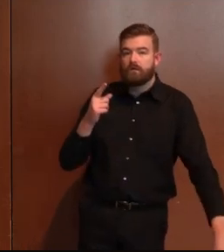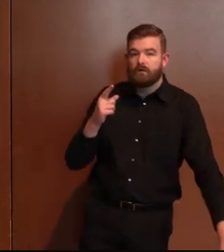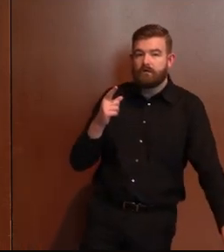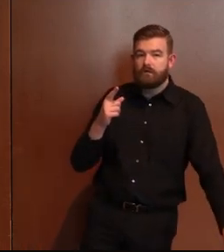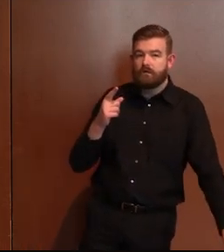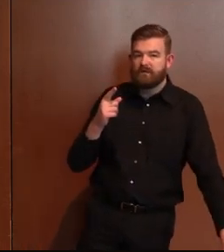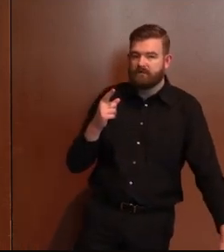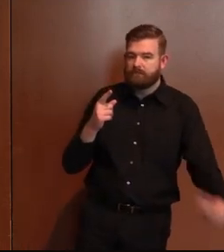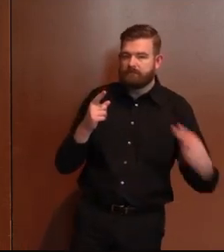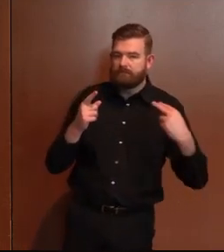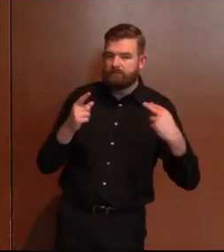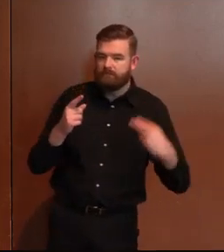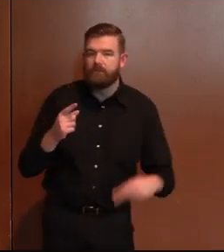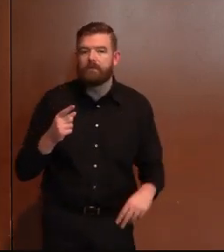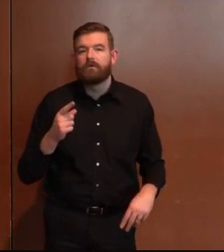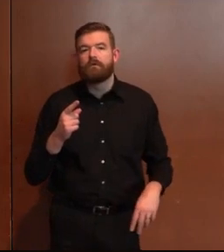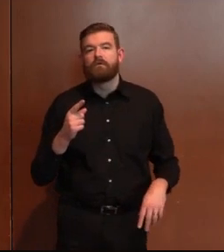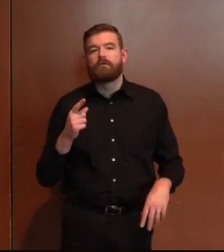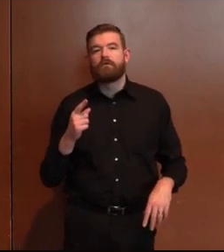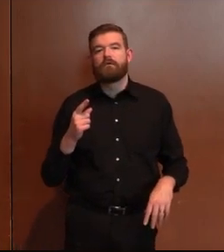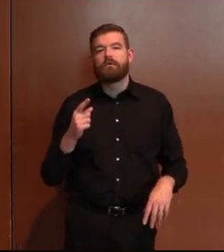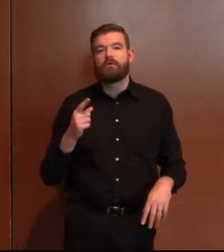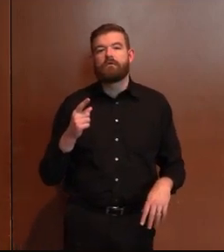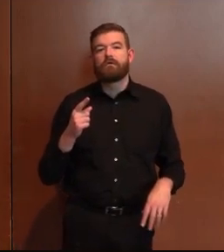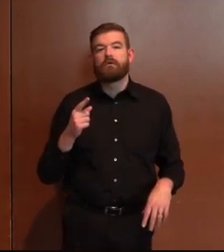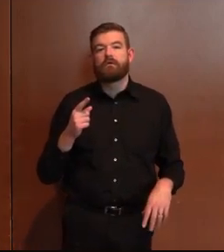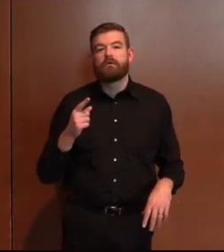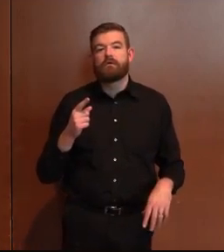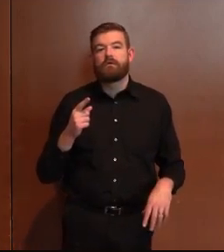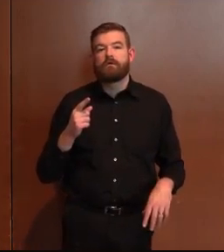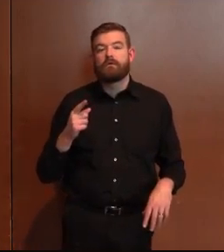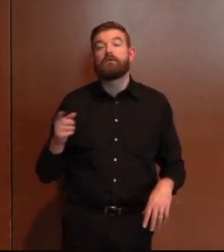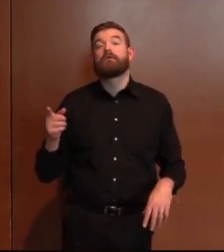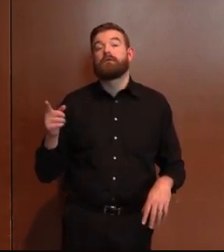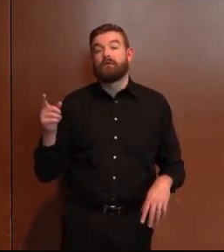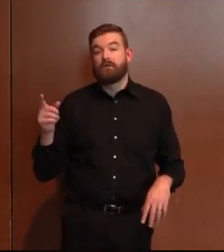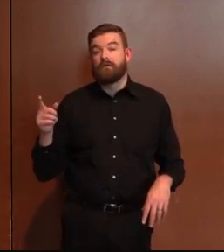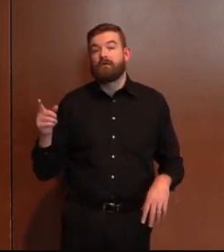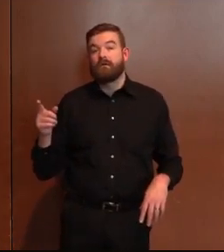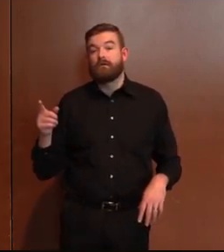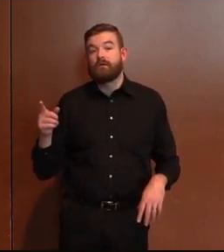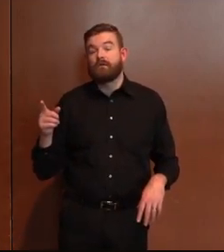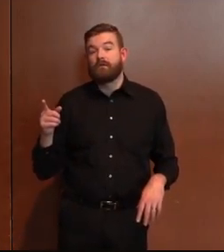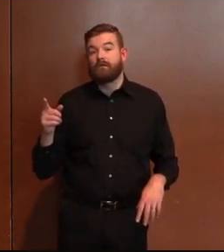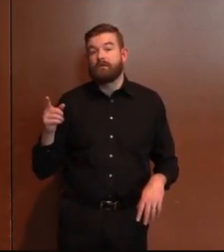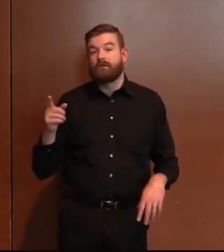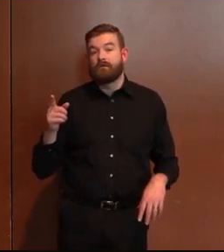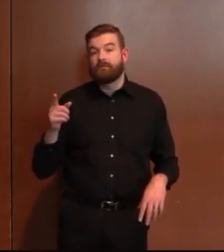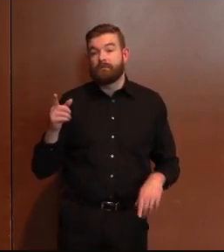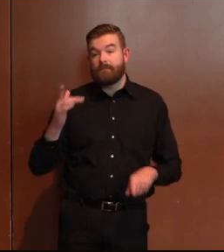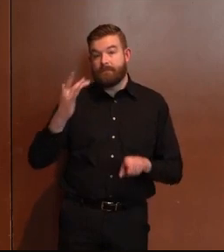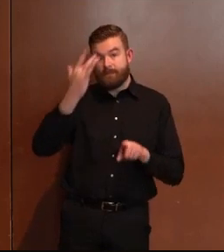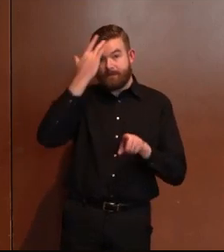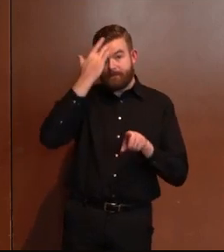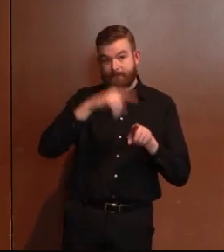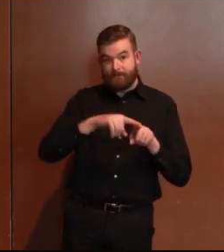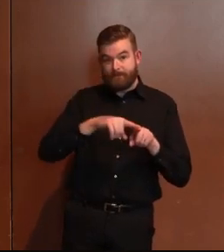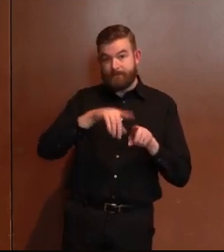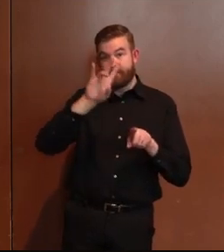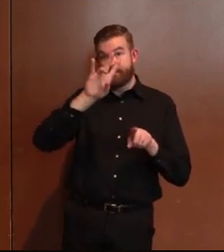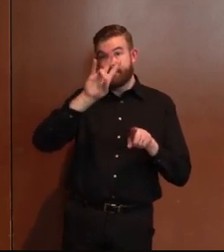in symptoms, whichever period is longer. And in recognition of, possible staffing issues,